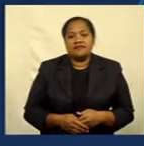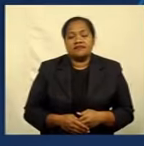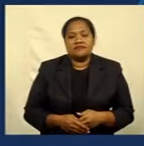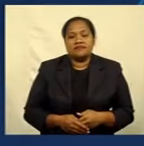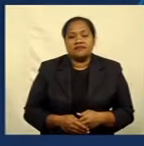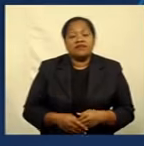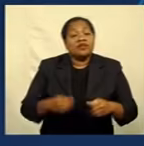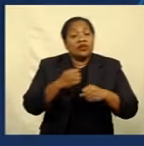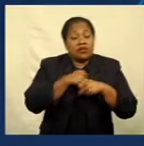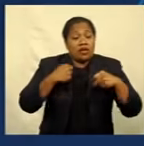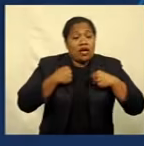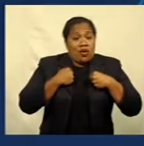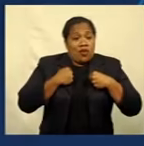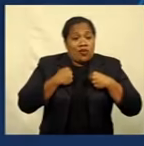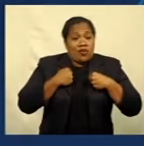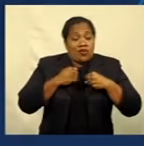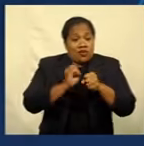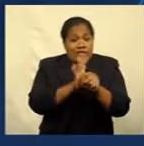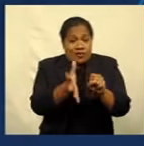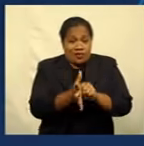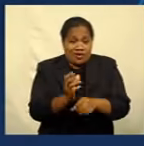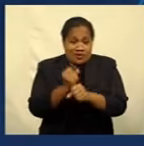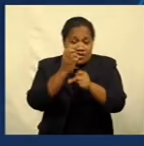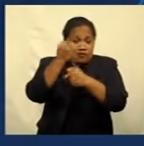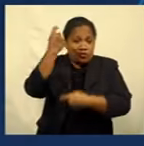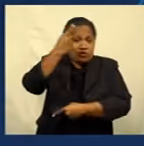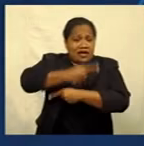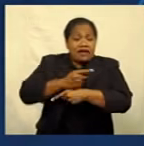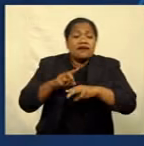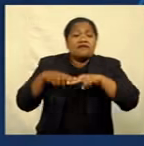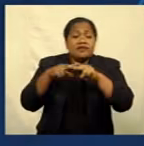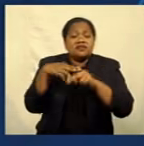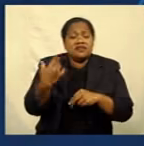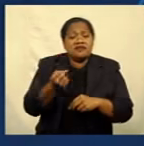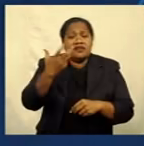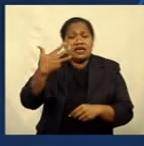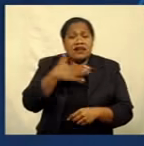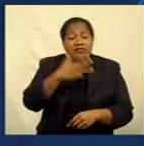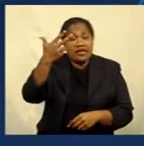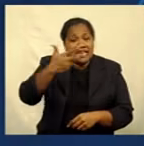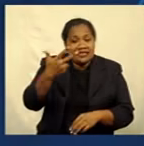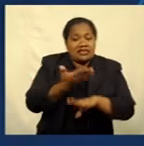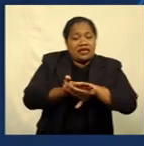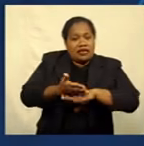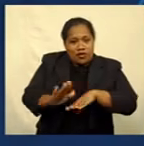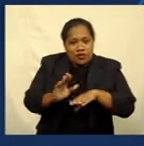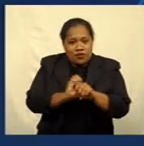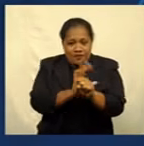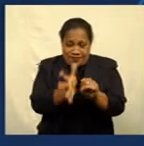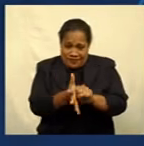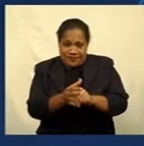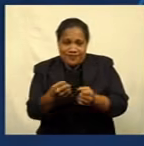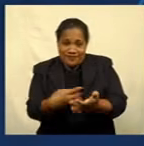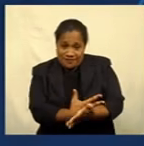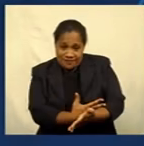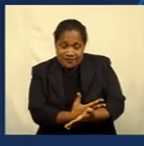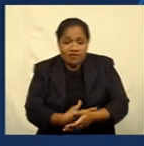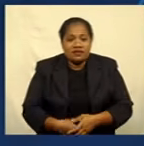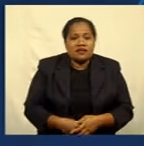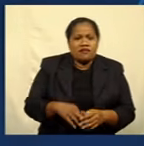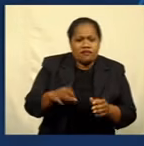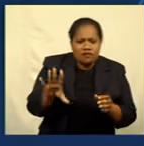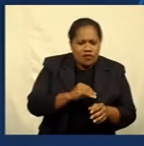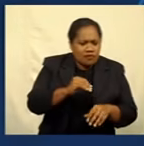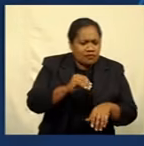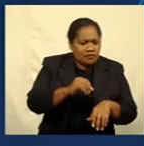To our latest COVID-19 update for tonight, Fiji had 918 new COVID-19 infections for the period